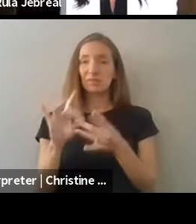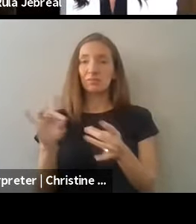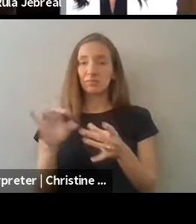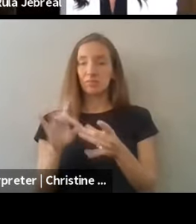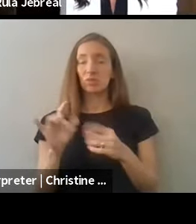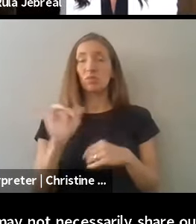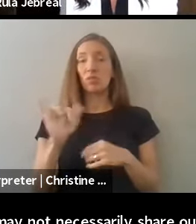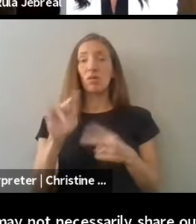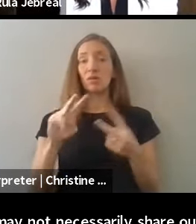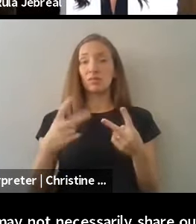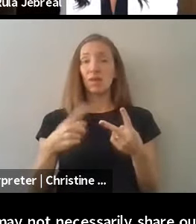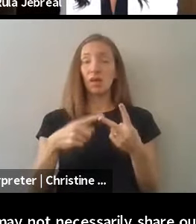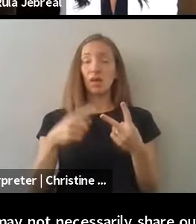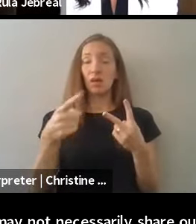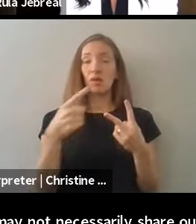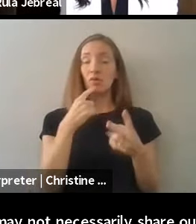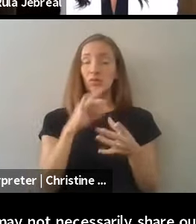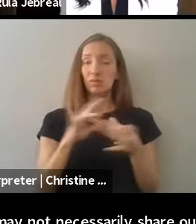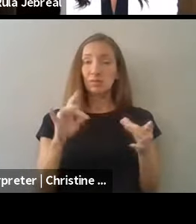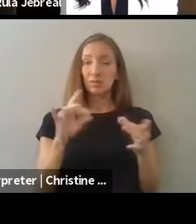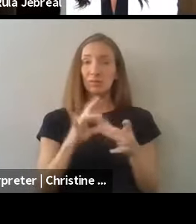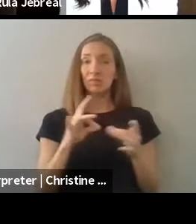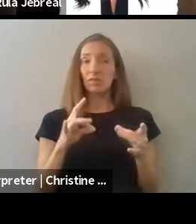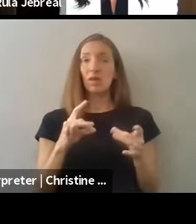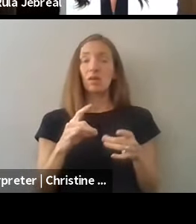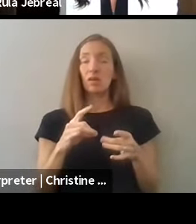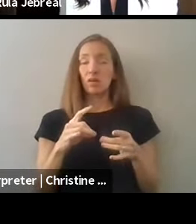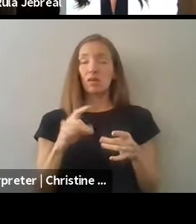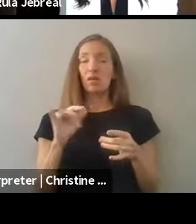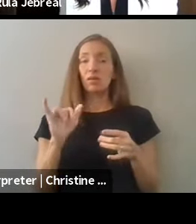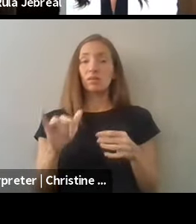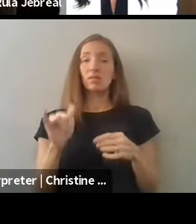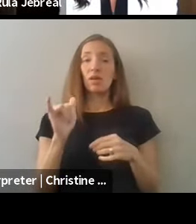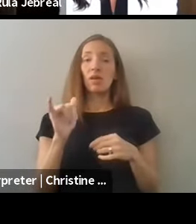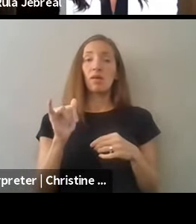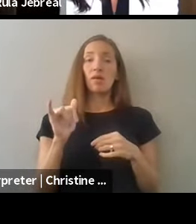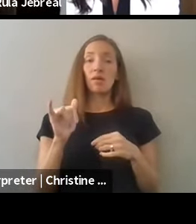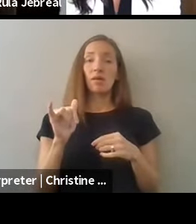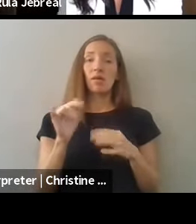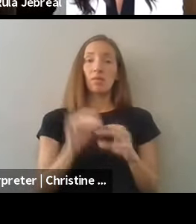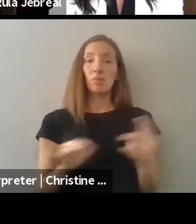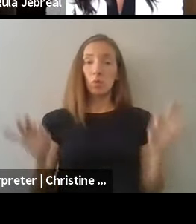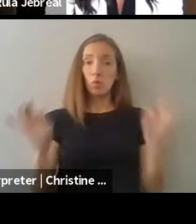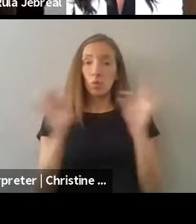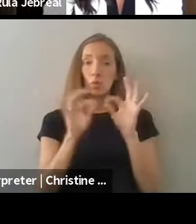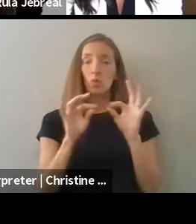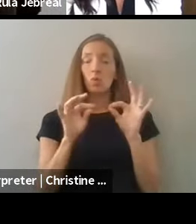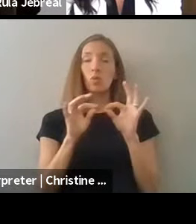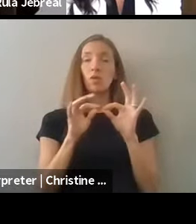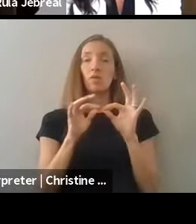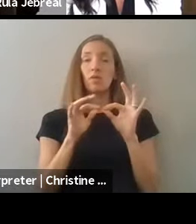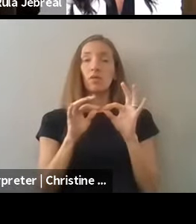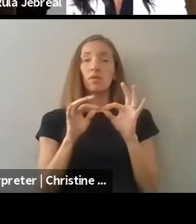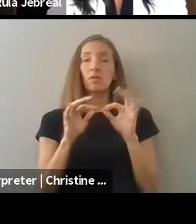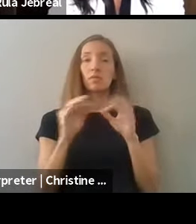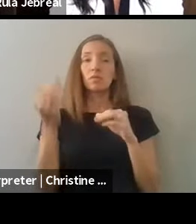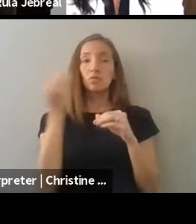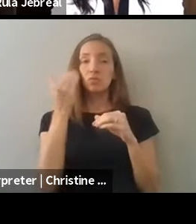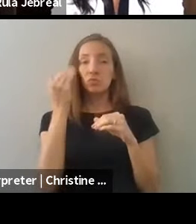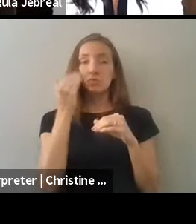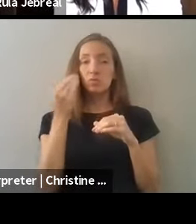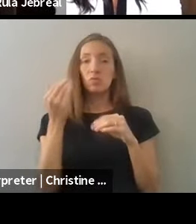from the various of the presentations is around the importance of taking into account all forms